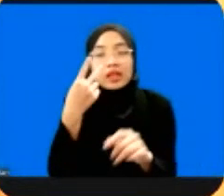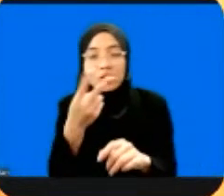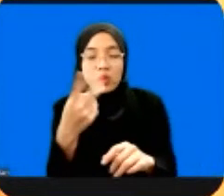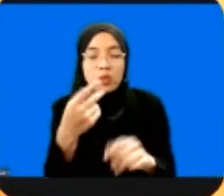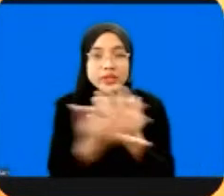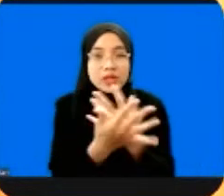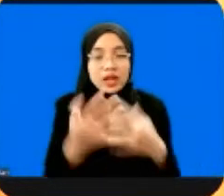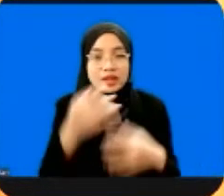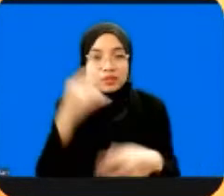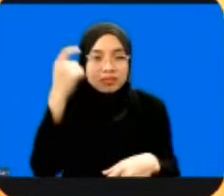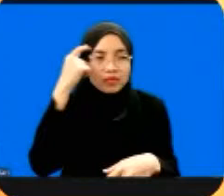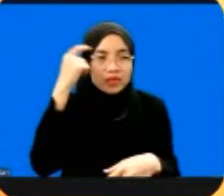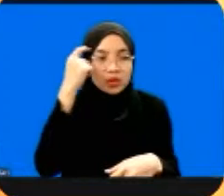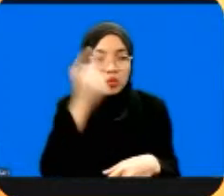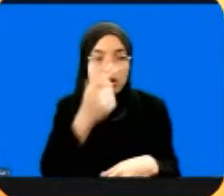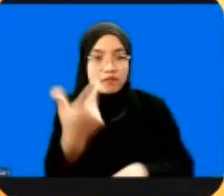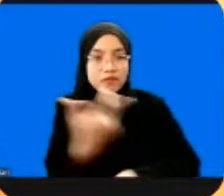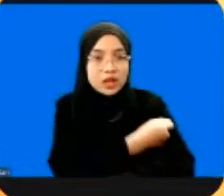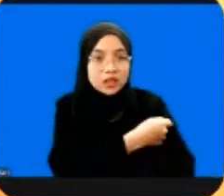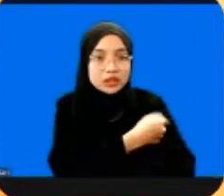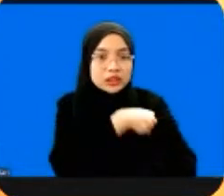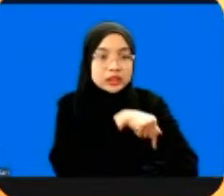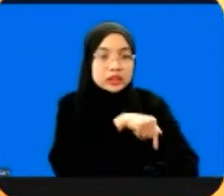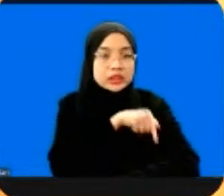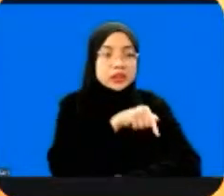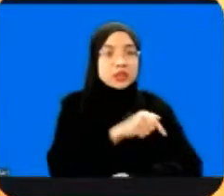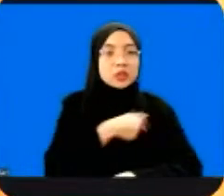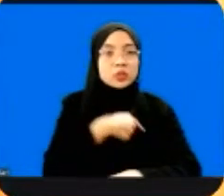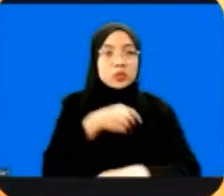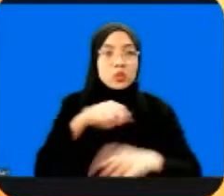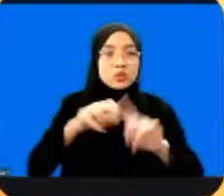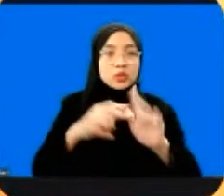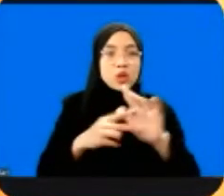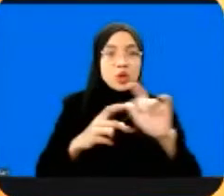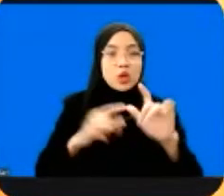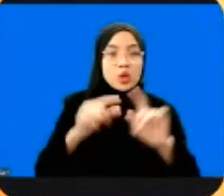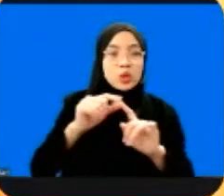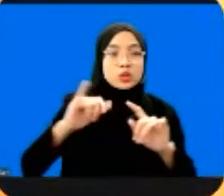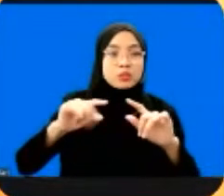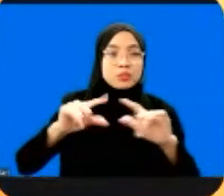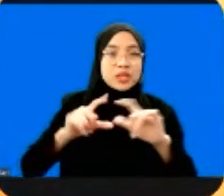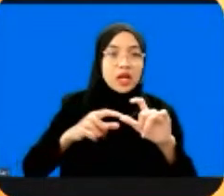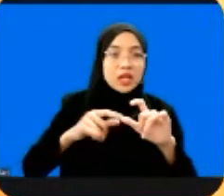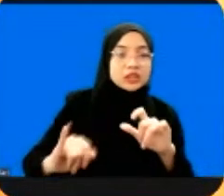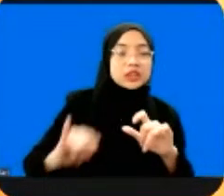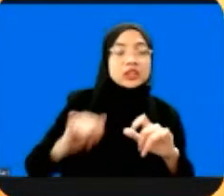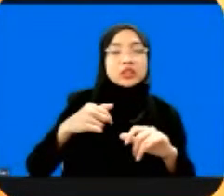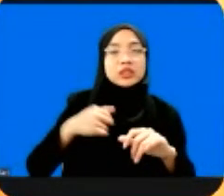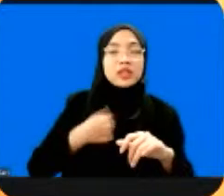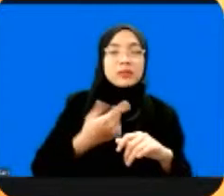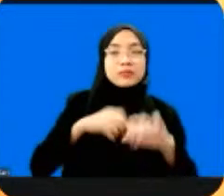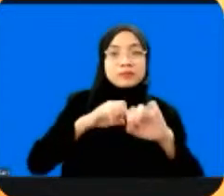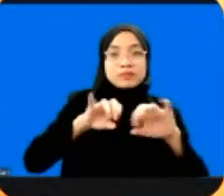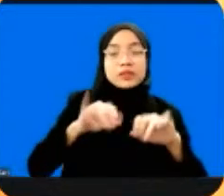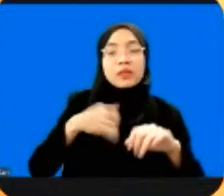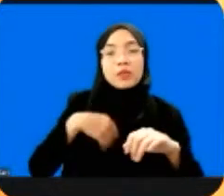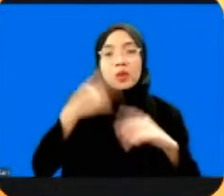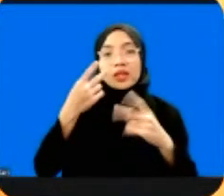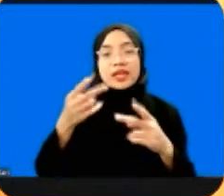the conspiracy theory. We try to see the perspective of them, what they think about